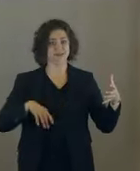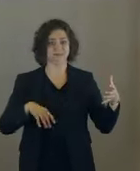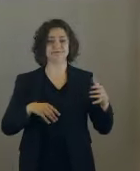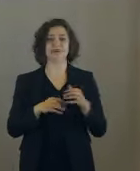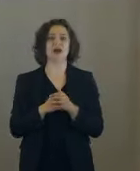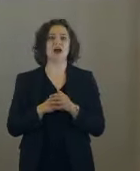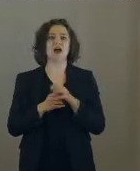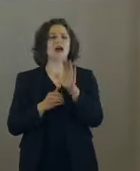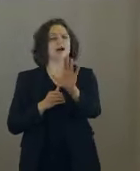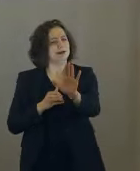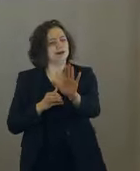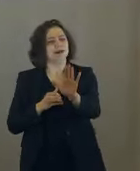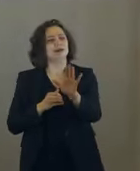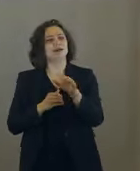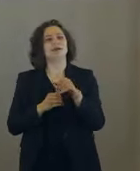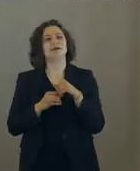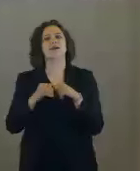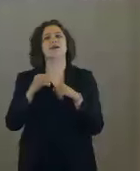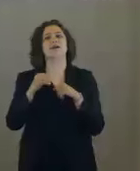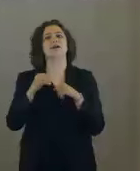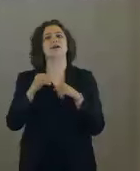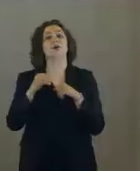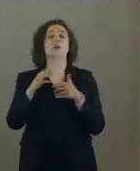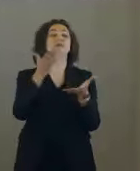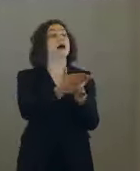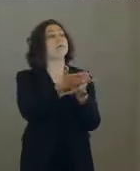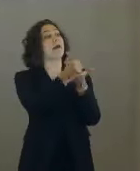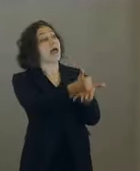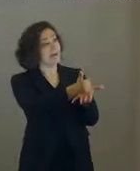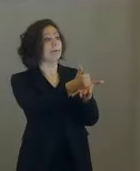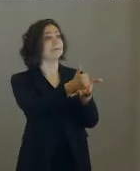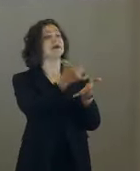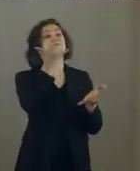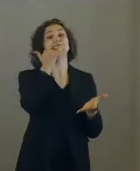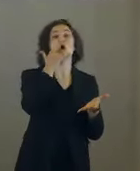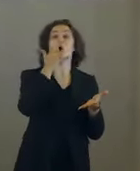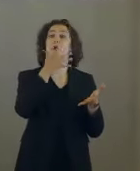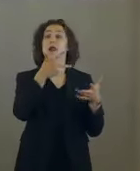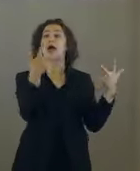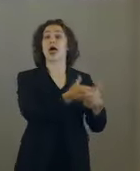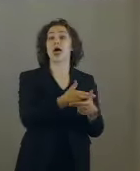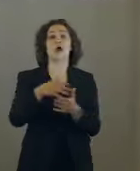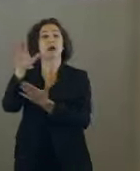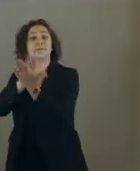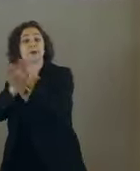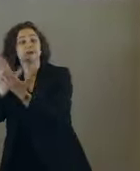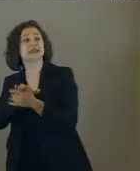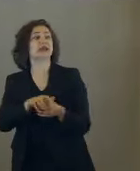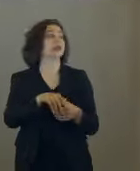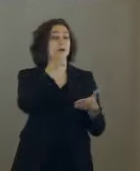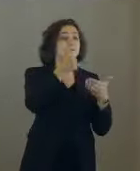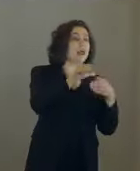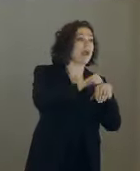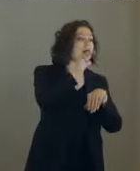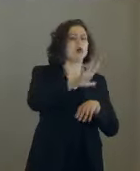We are not stopping assisting people via phone, via in person, via US